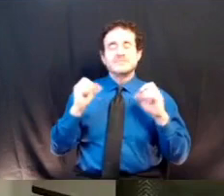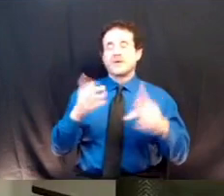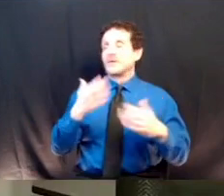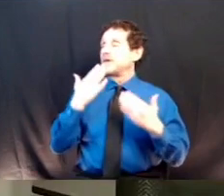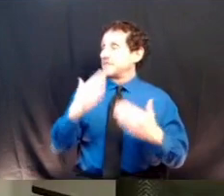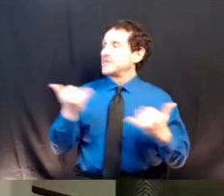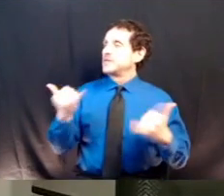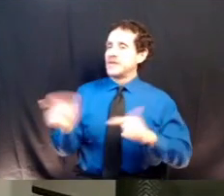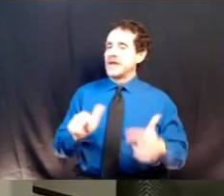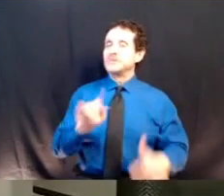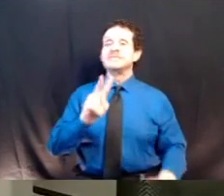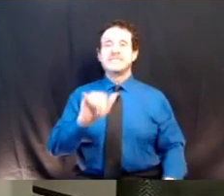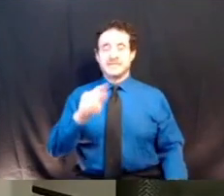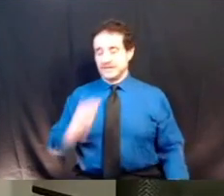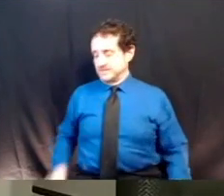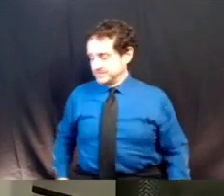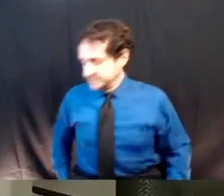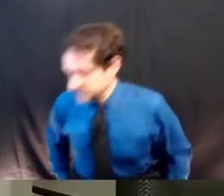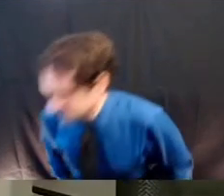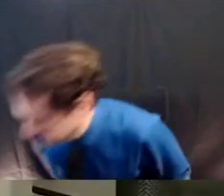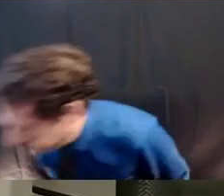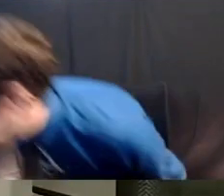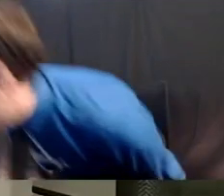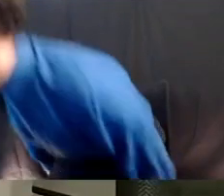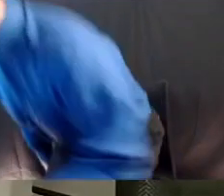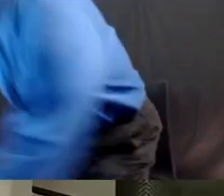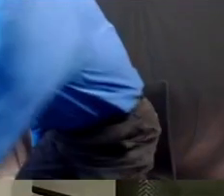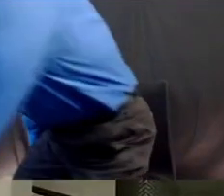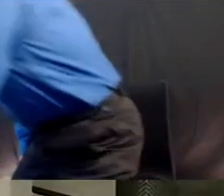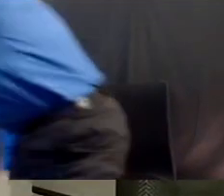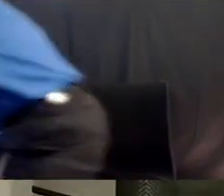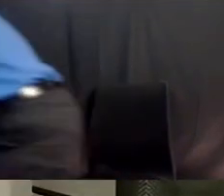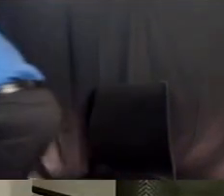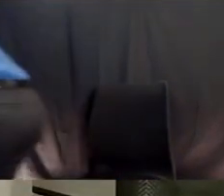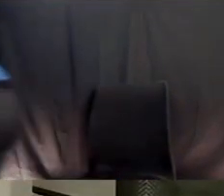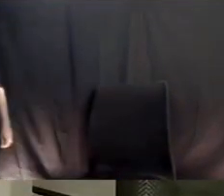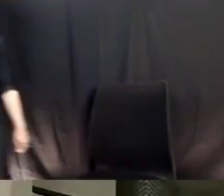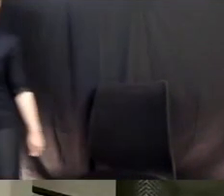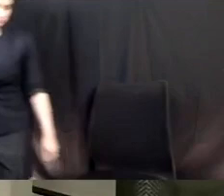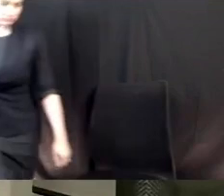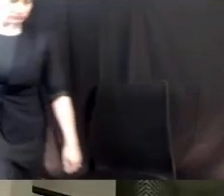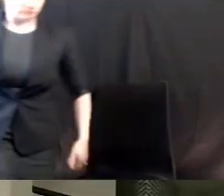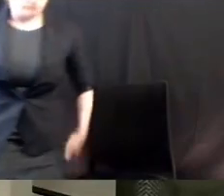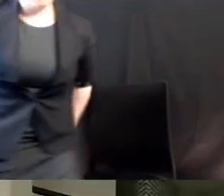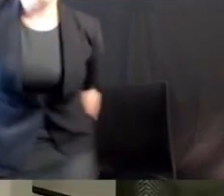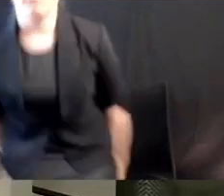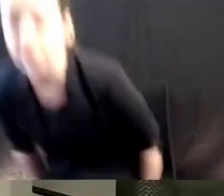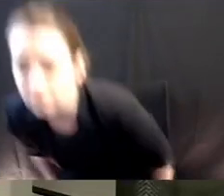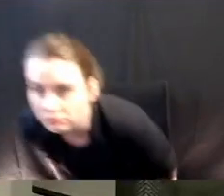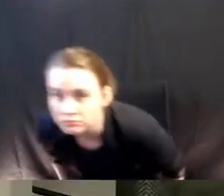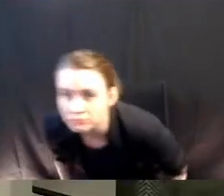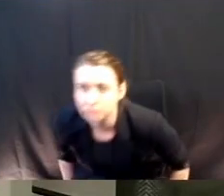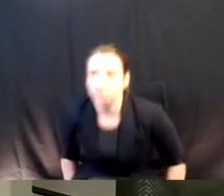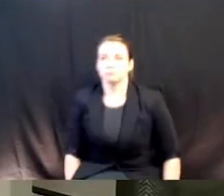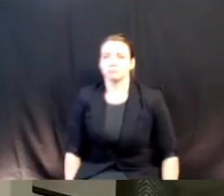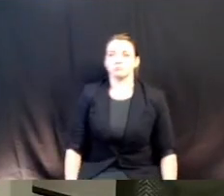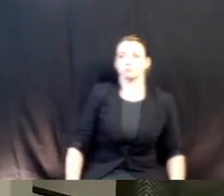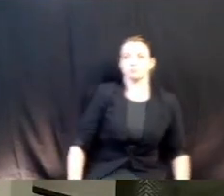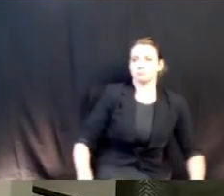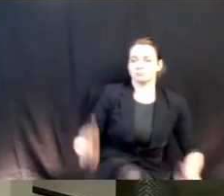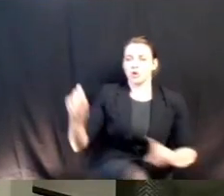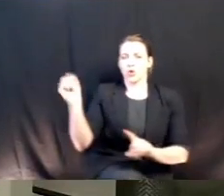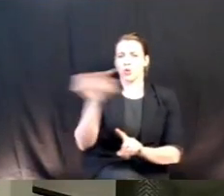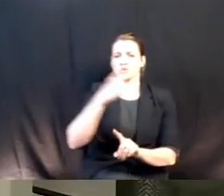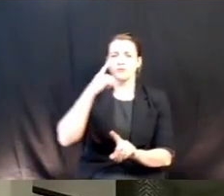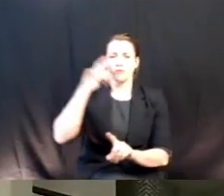at the Sun-Times. Thank you. This question's for the governor. Can you clarify some statements you made yesterday about looking forward to